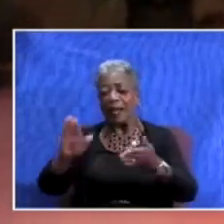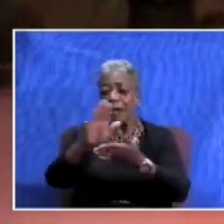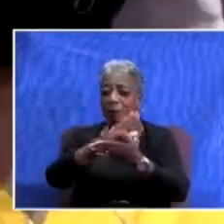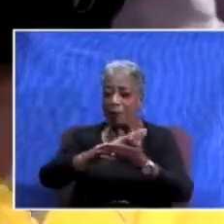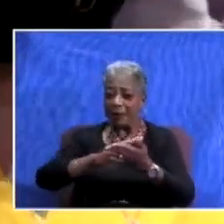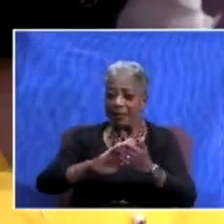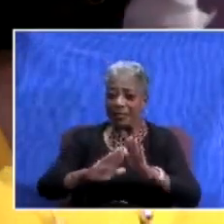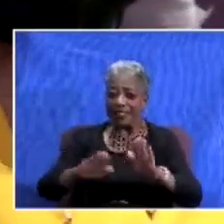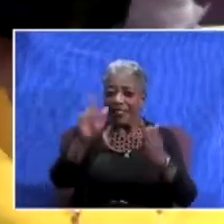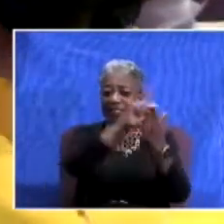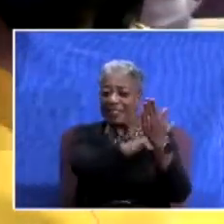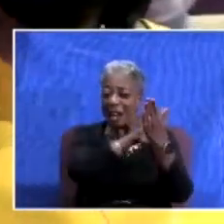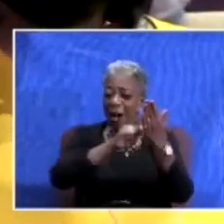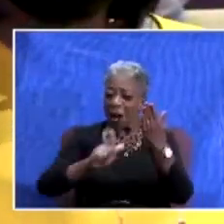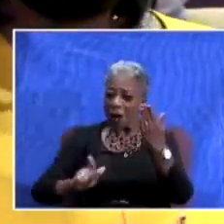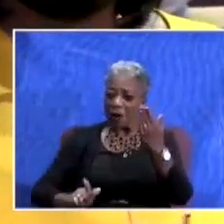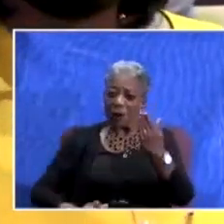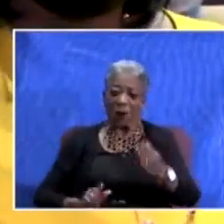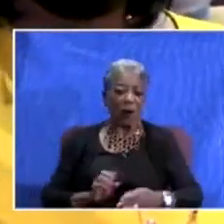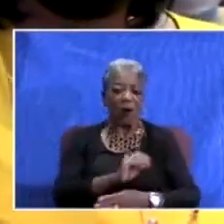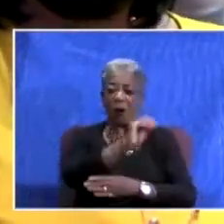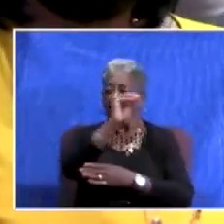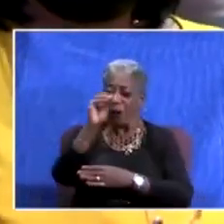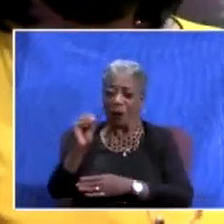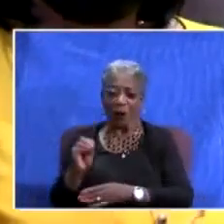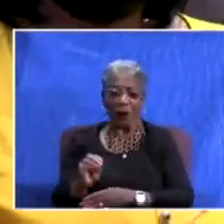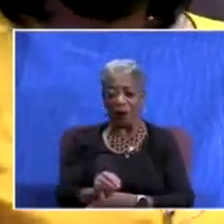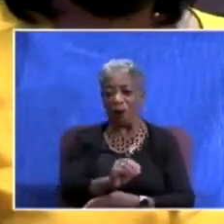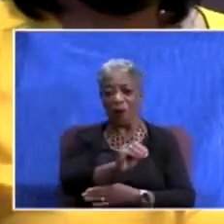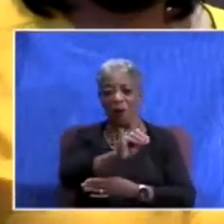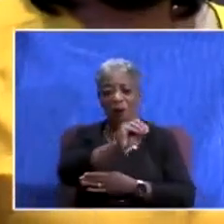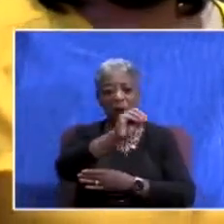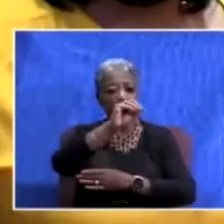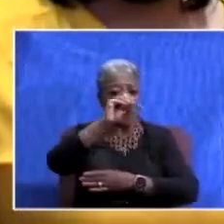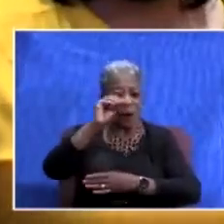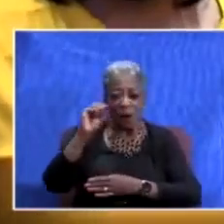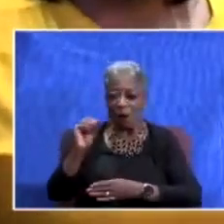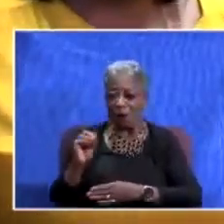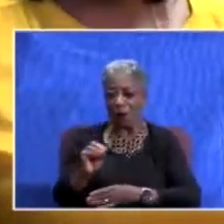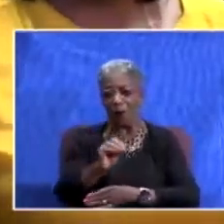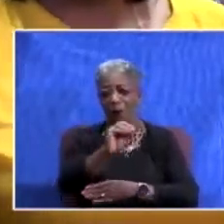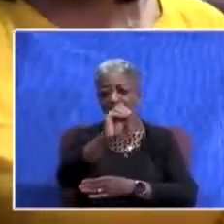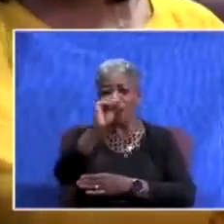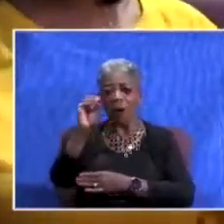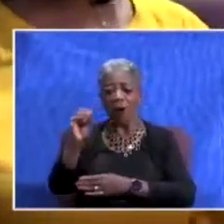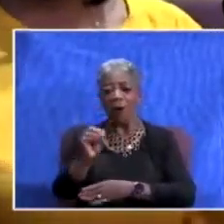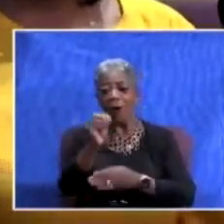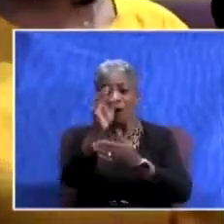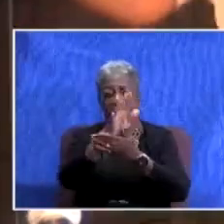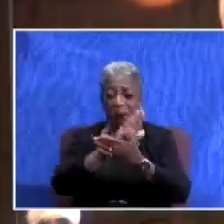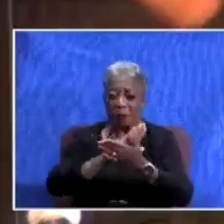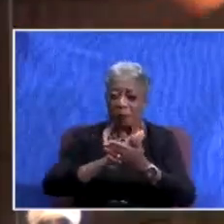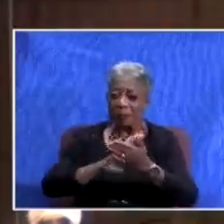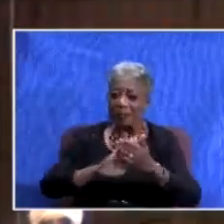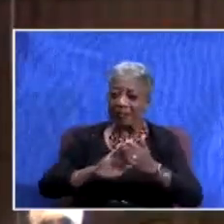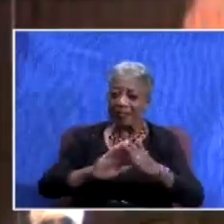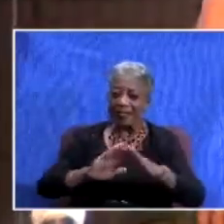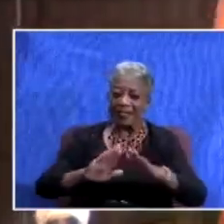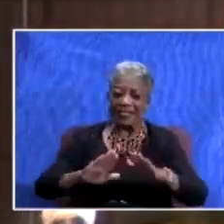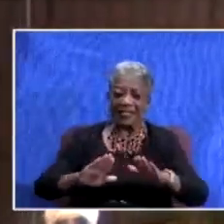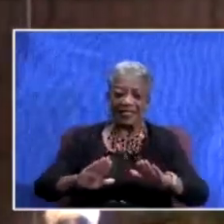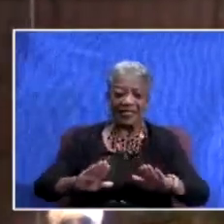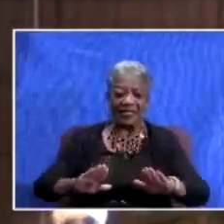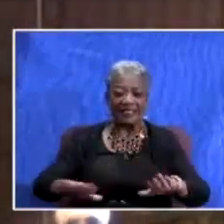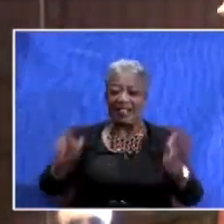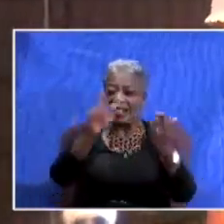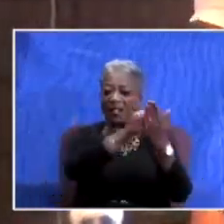Lord in you. Everything is working out for you good. When the enemy began to eat up my flesh, he stumbled